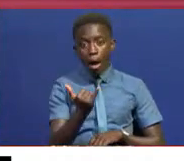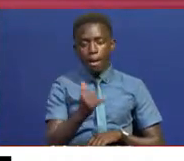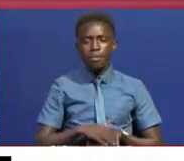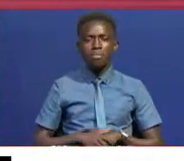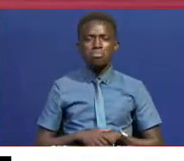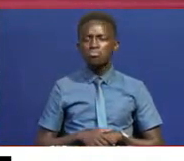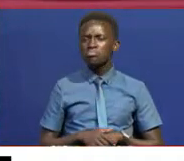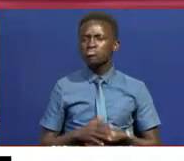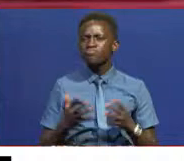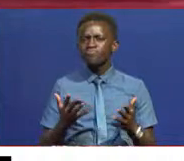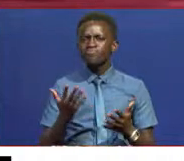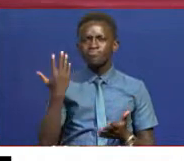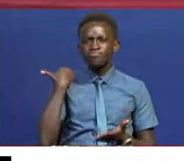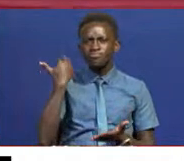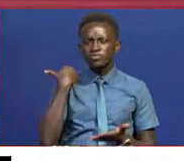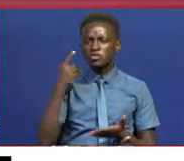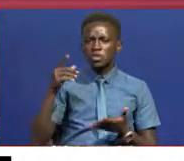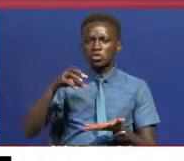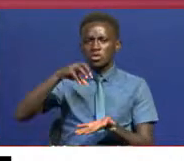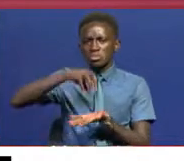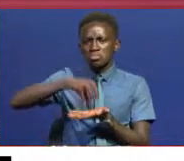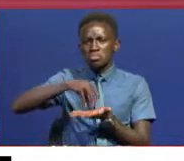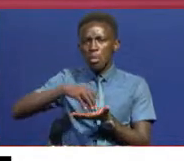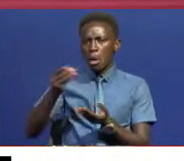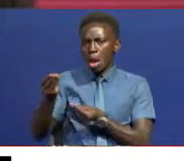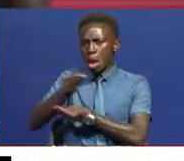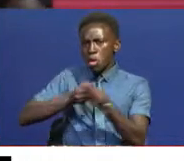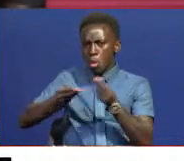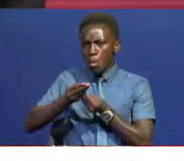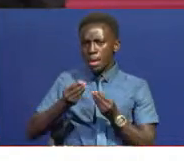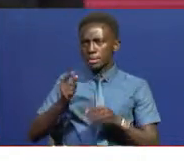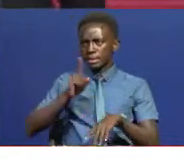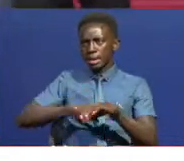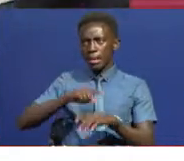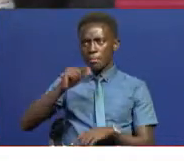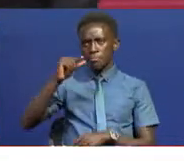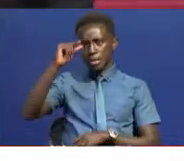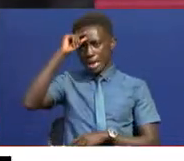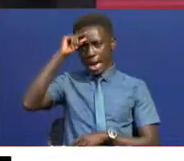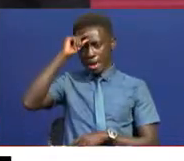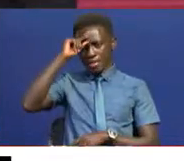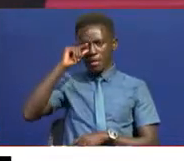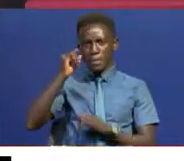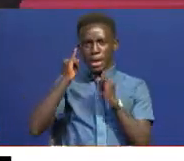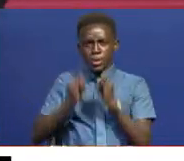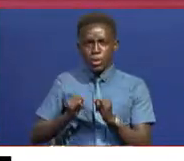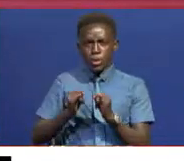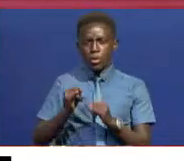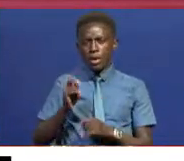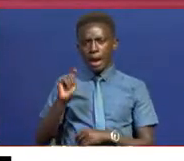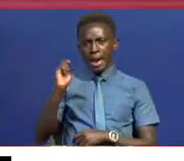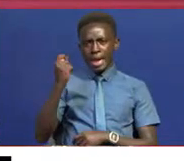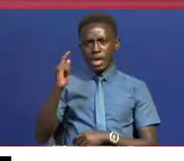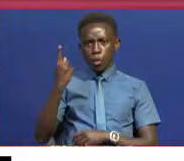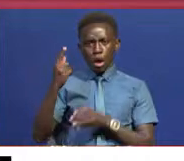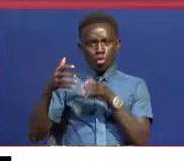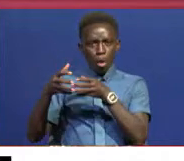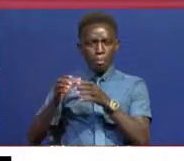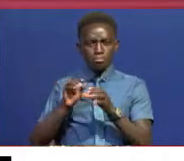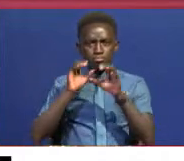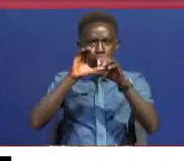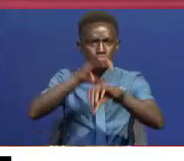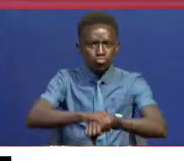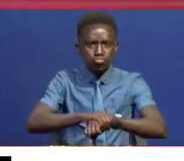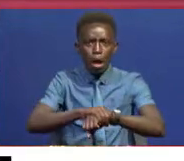inherited by the Kenya Kwanza government was extremely difficult, and it